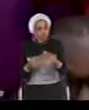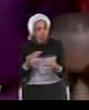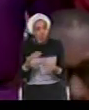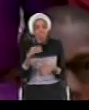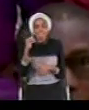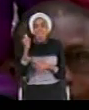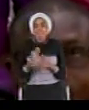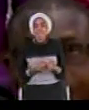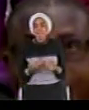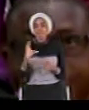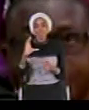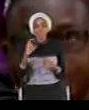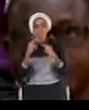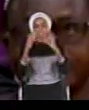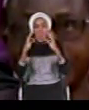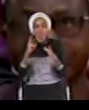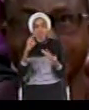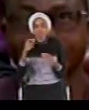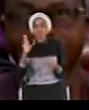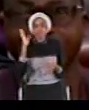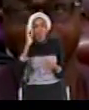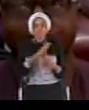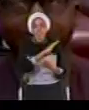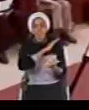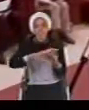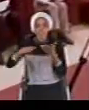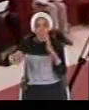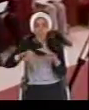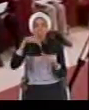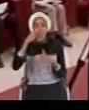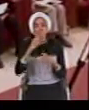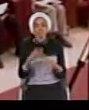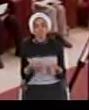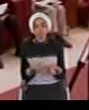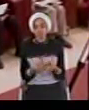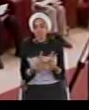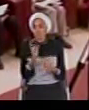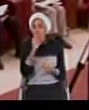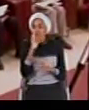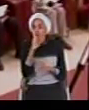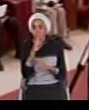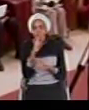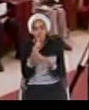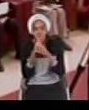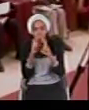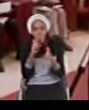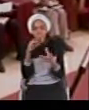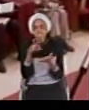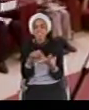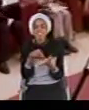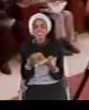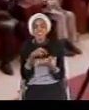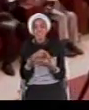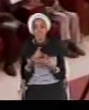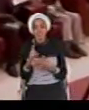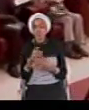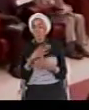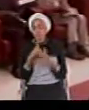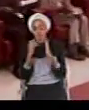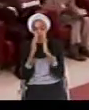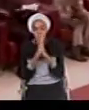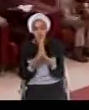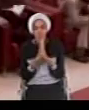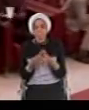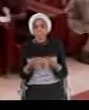every Canaanite will clear out of your way. What are you? Stand up and pray.